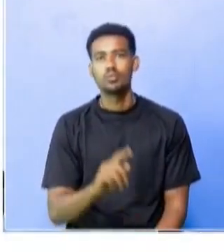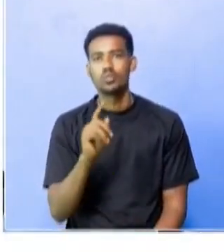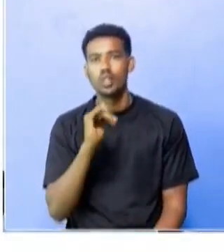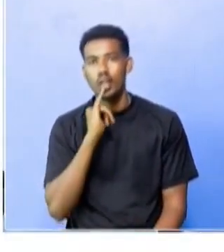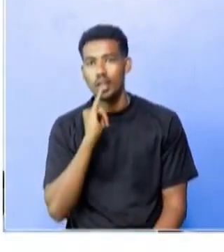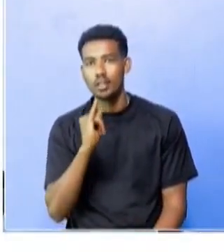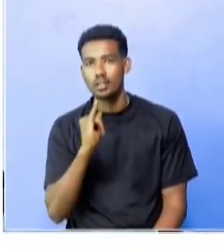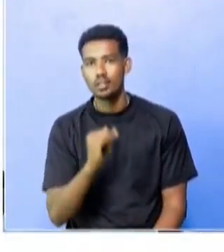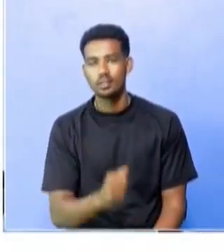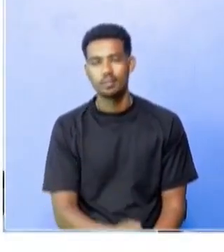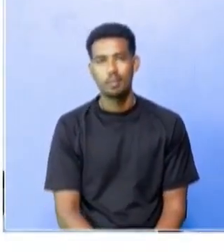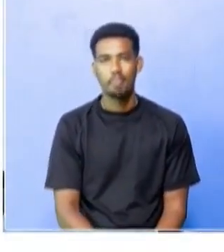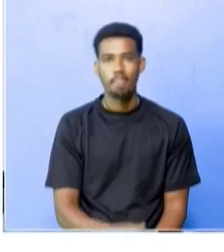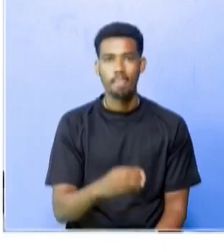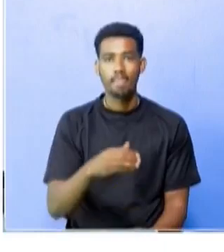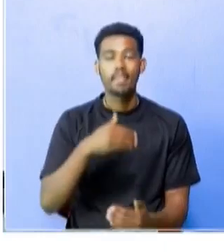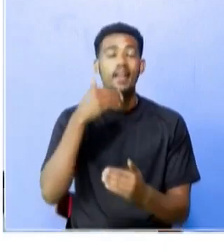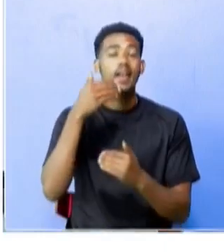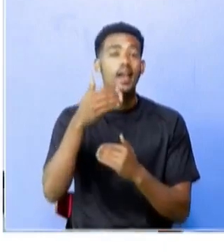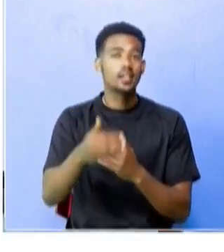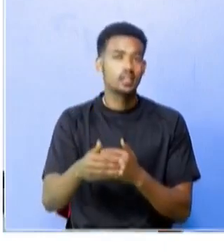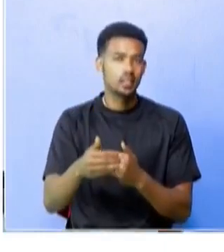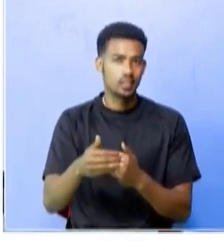is, and next,